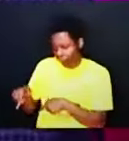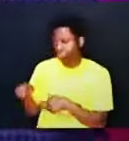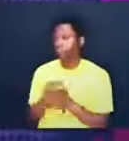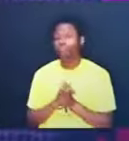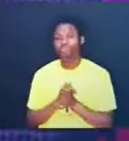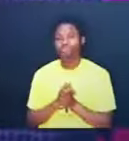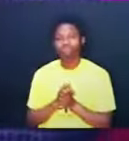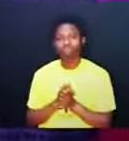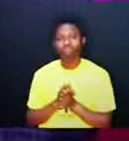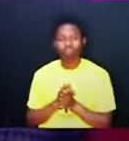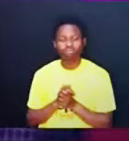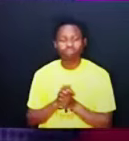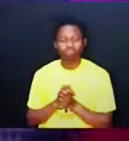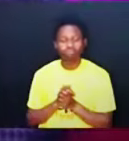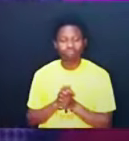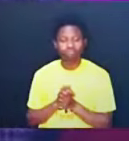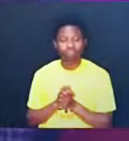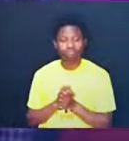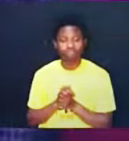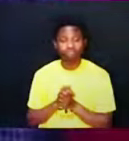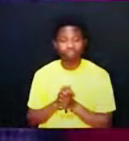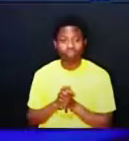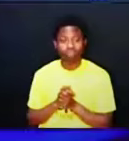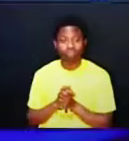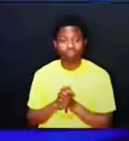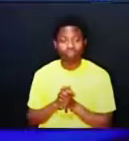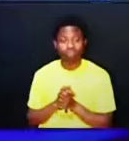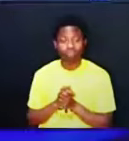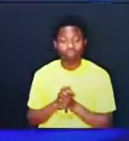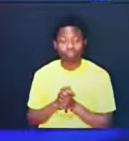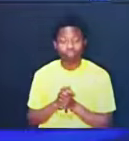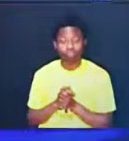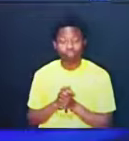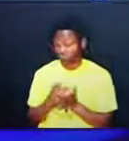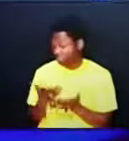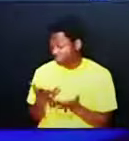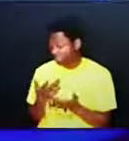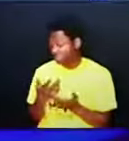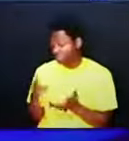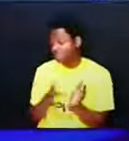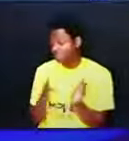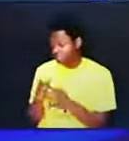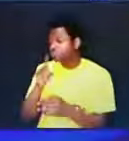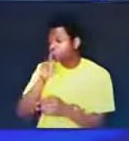good. But it was not enough for Jesus to call just individual